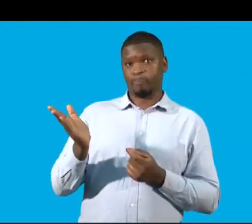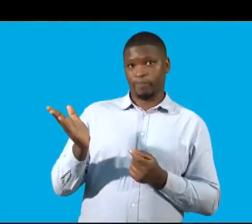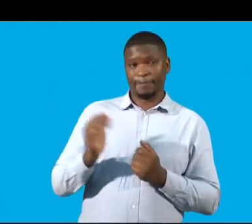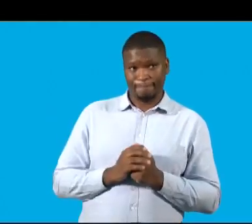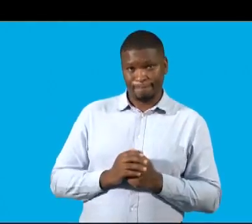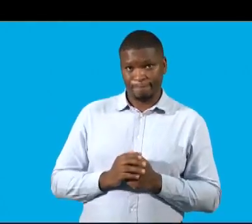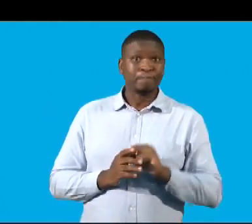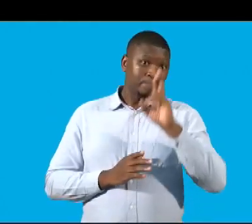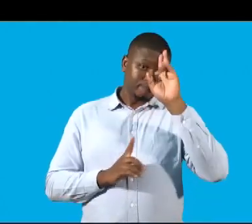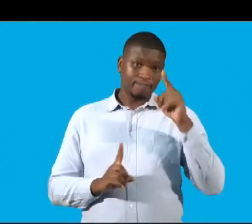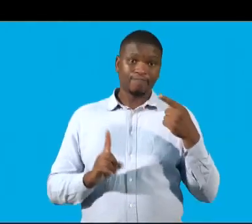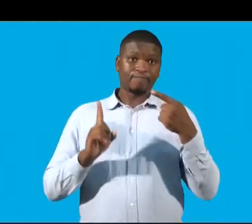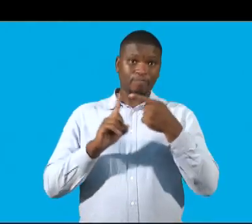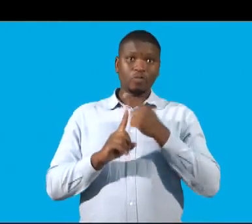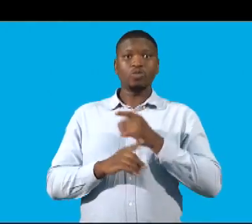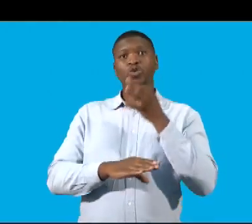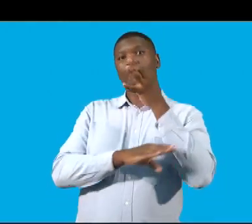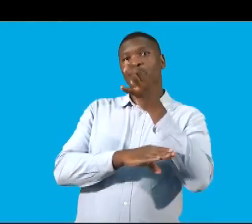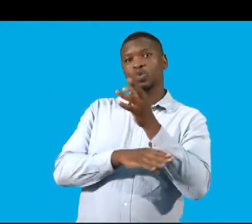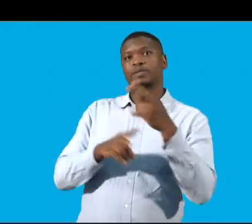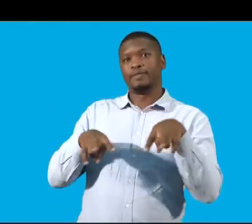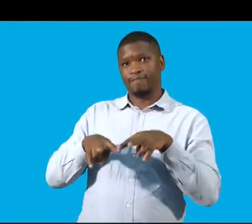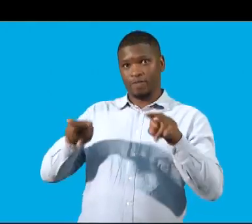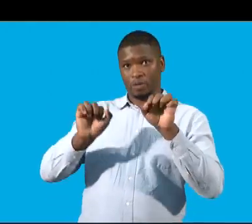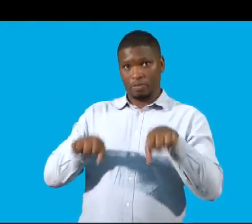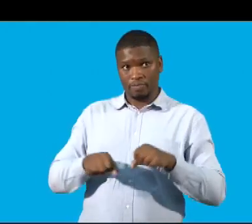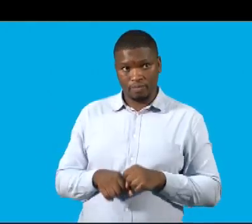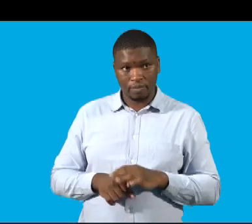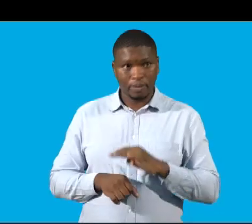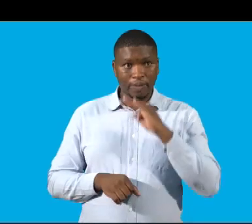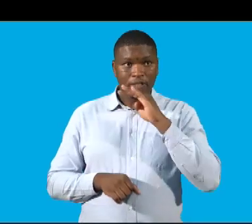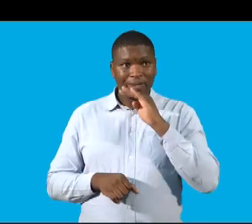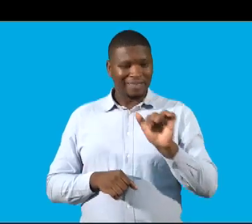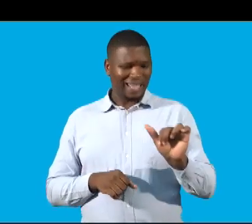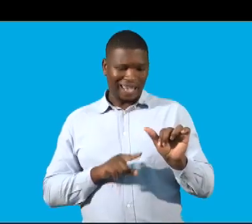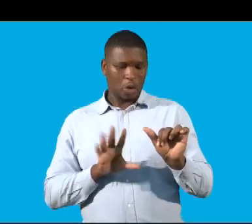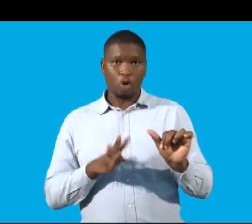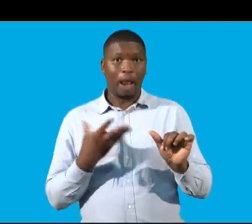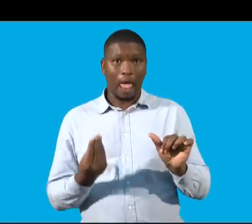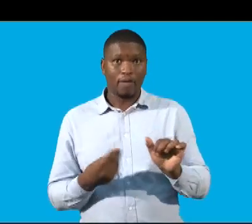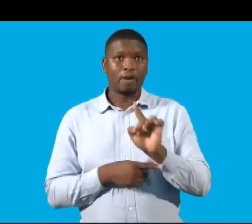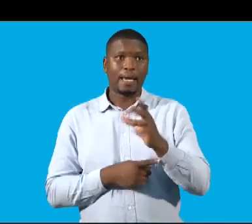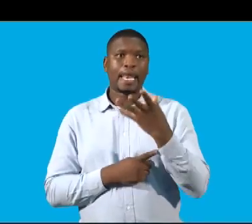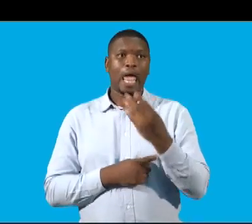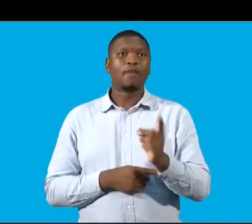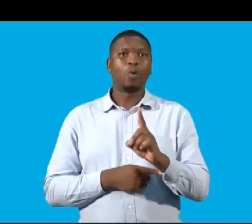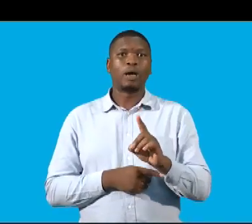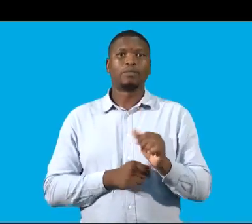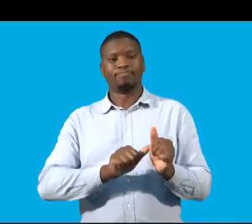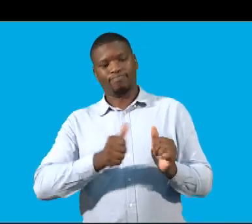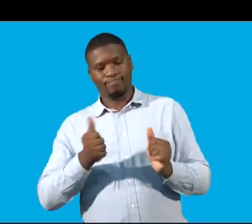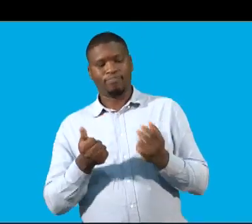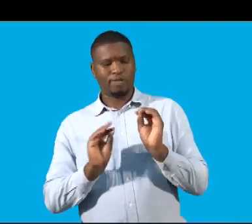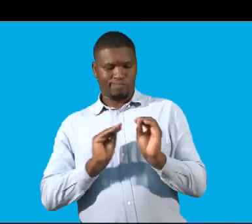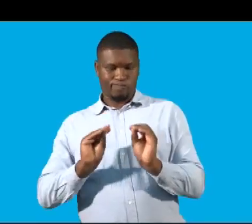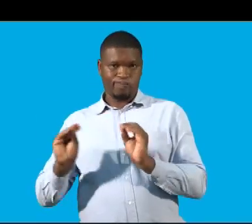going to substitute. Remember, we are looking for a future value, so that means that we do not have A, but we do have the